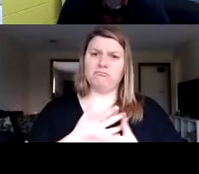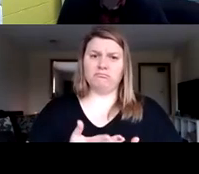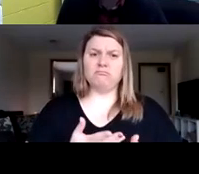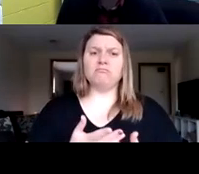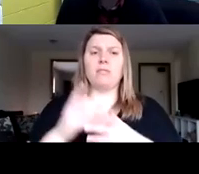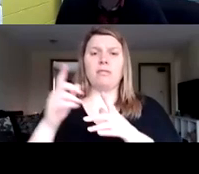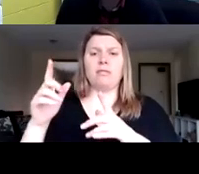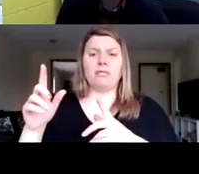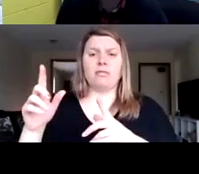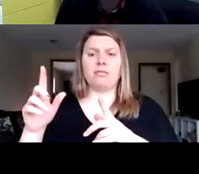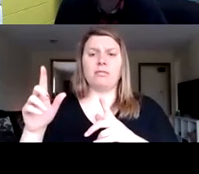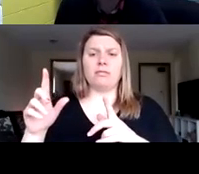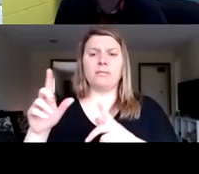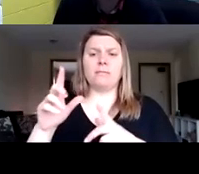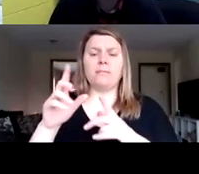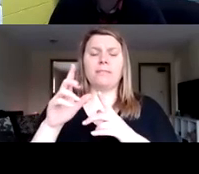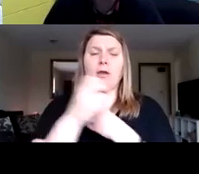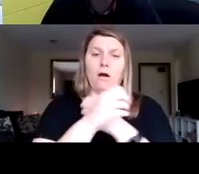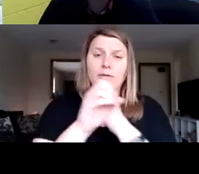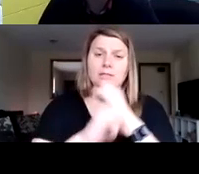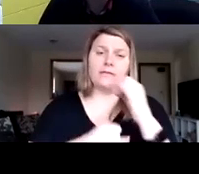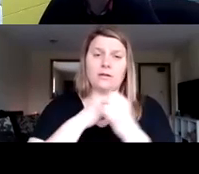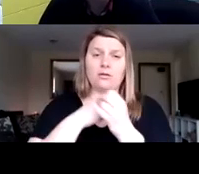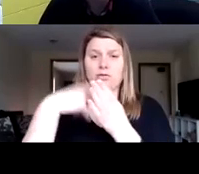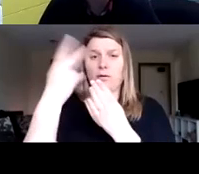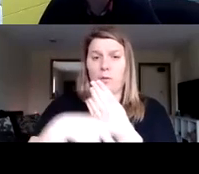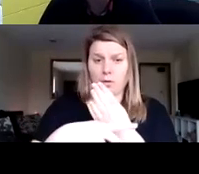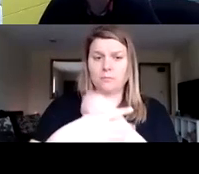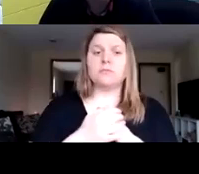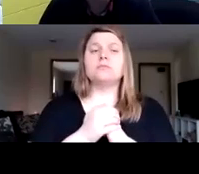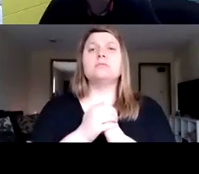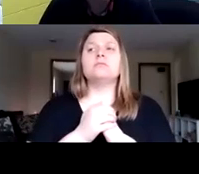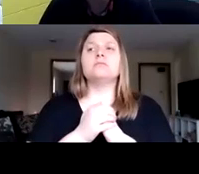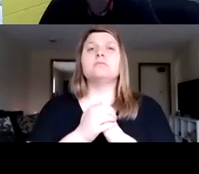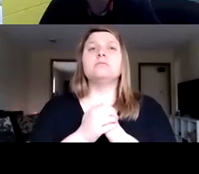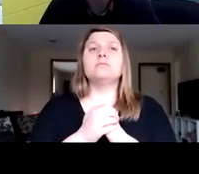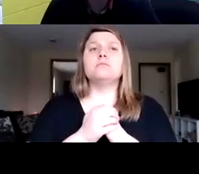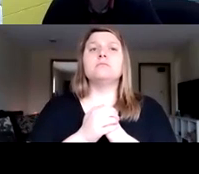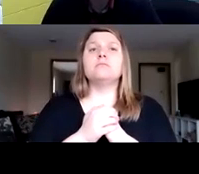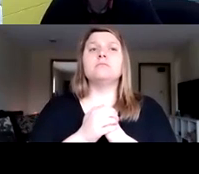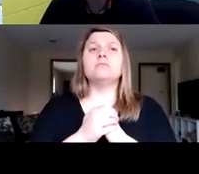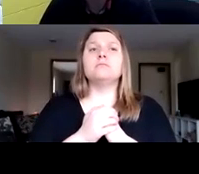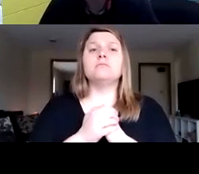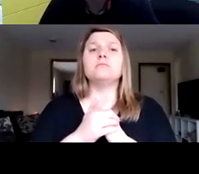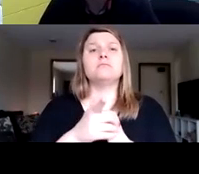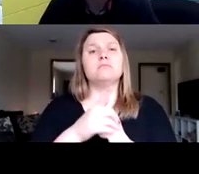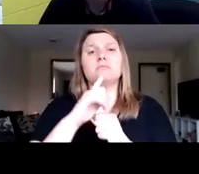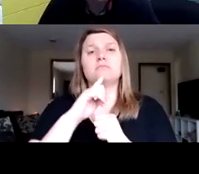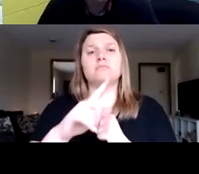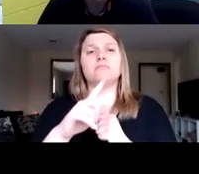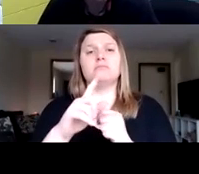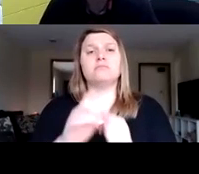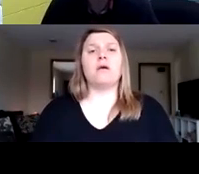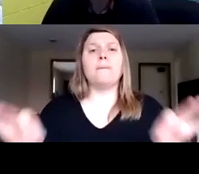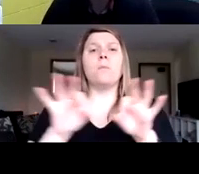our Office of International Programs, again, pointing to the